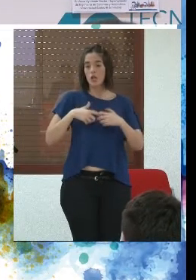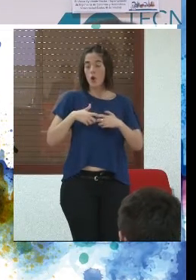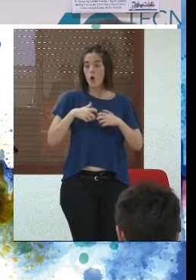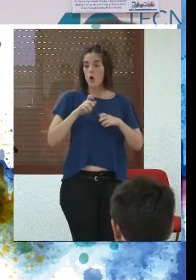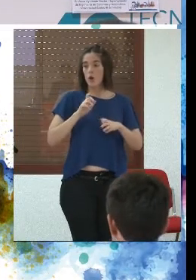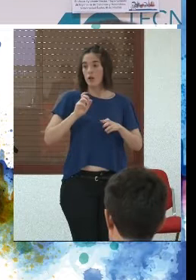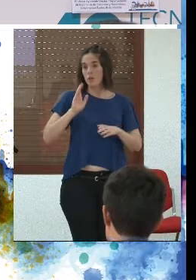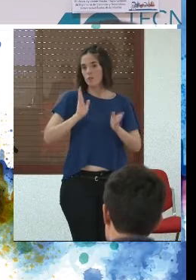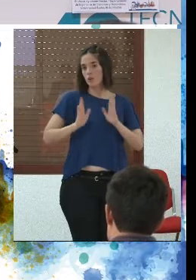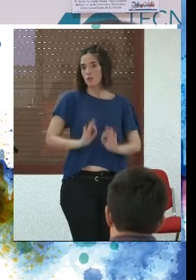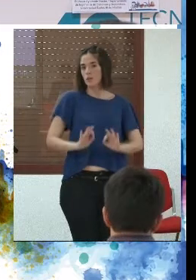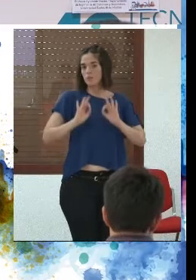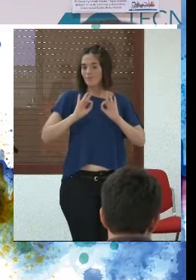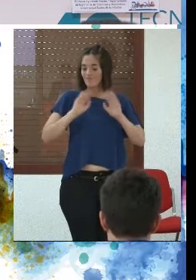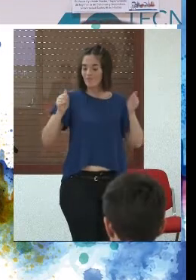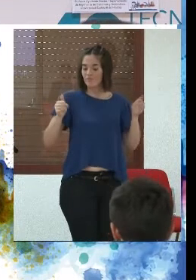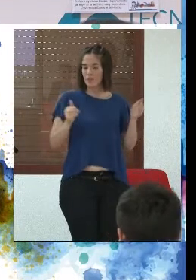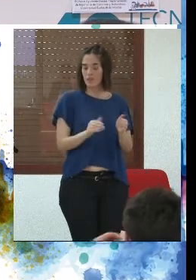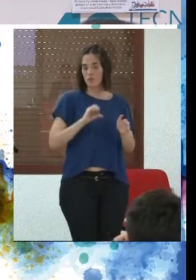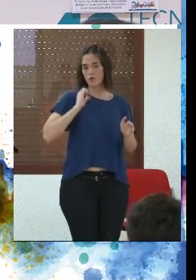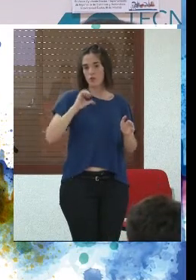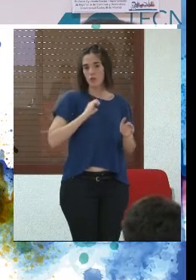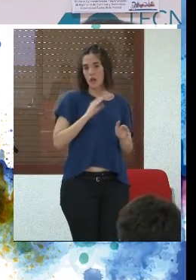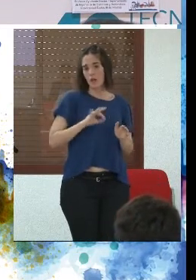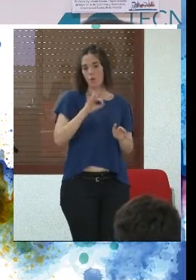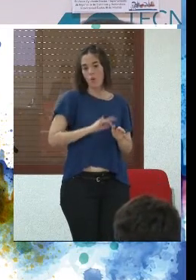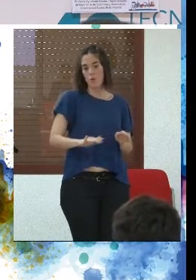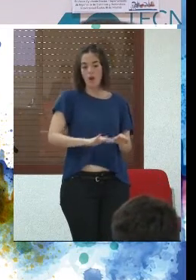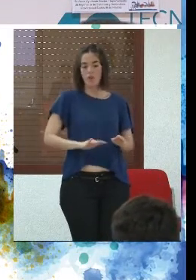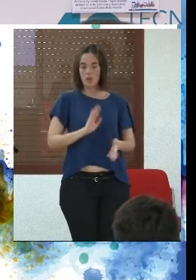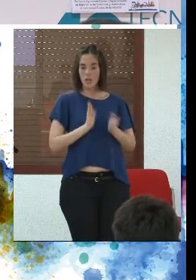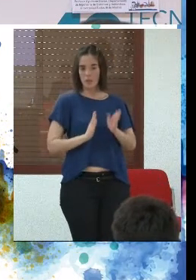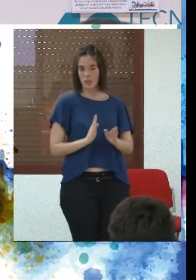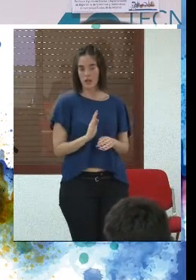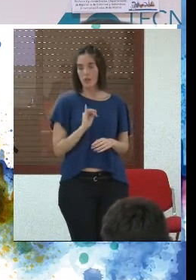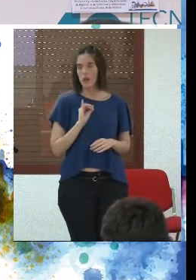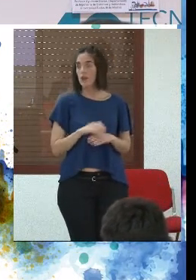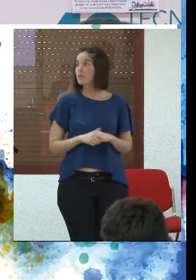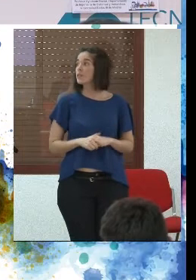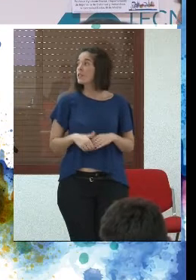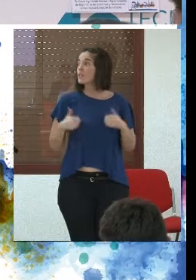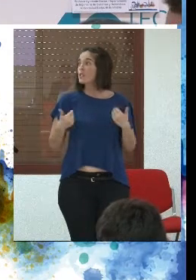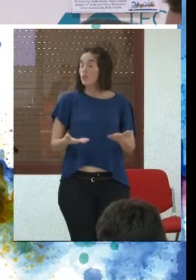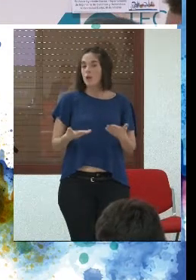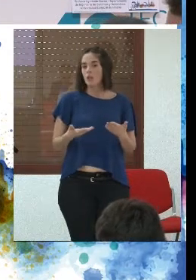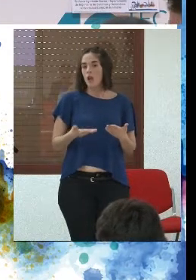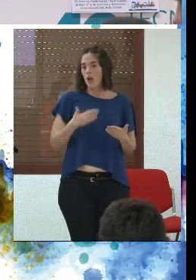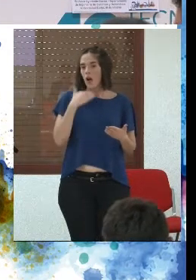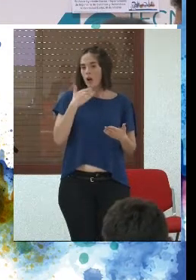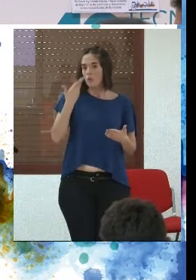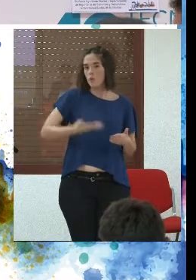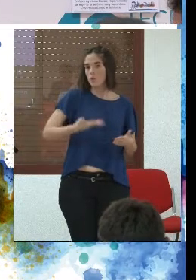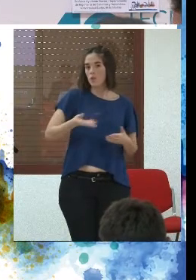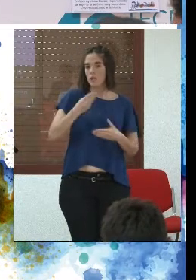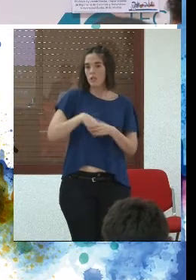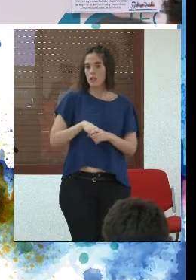robot is always to use in rehabilitation environments. la